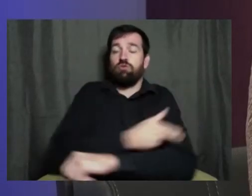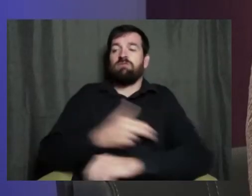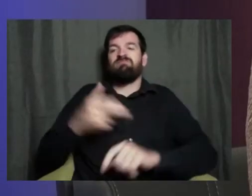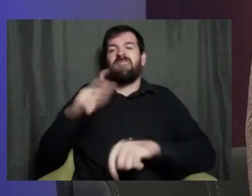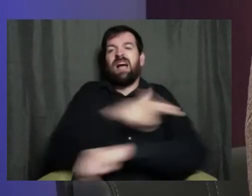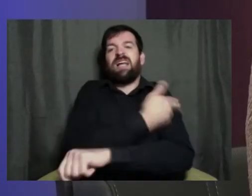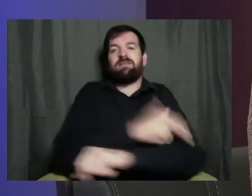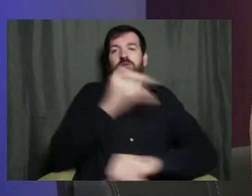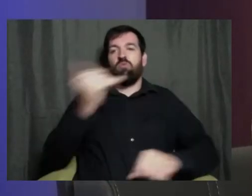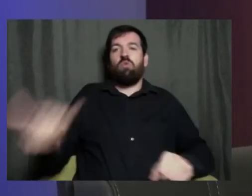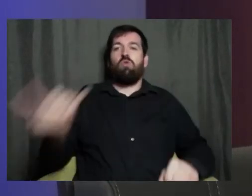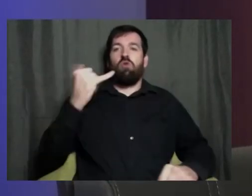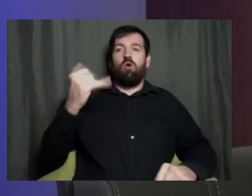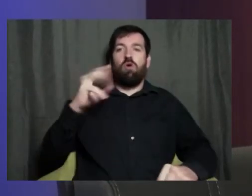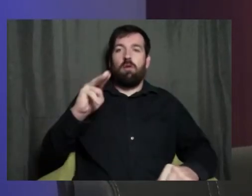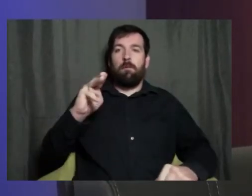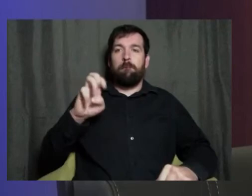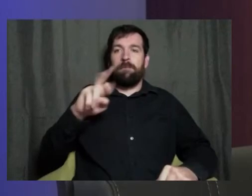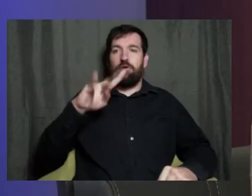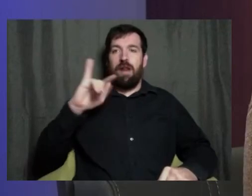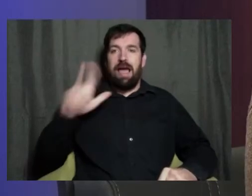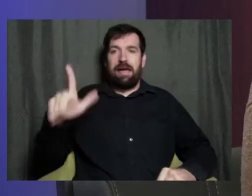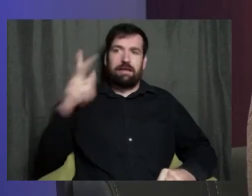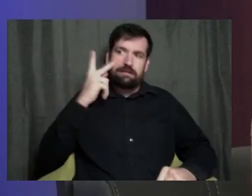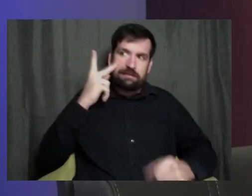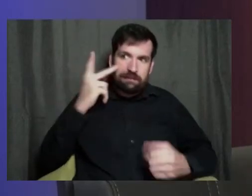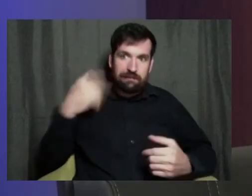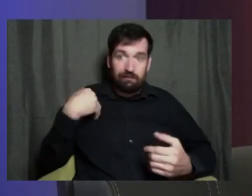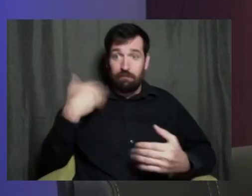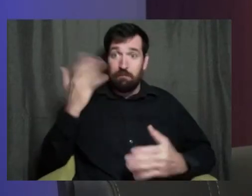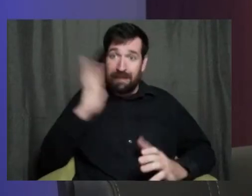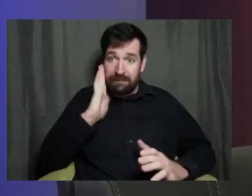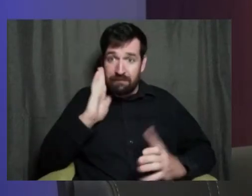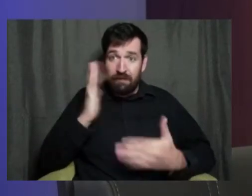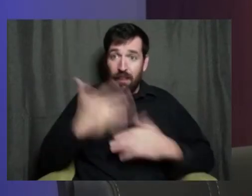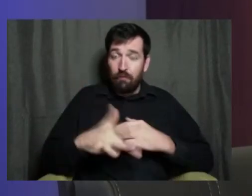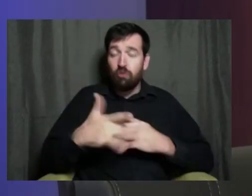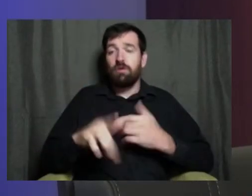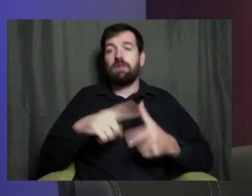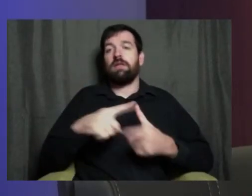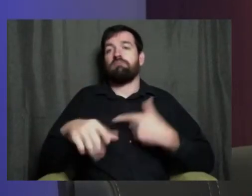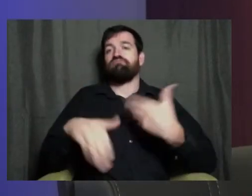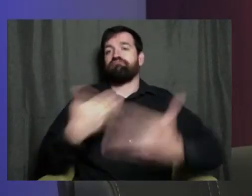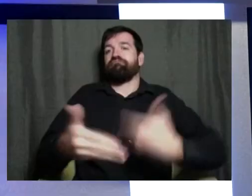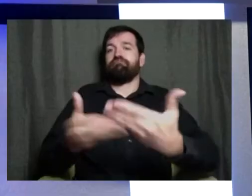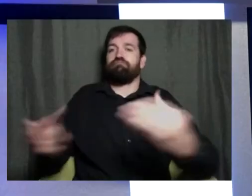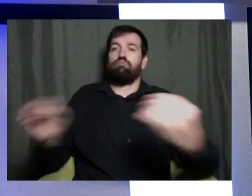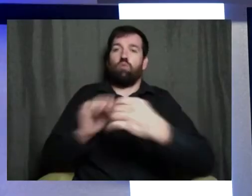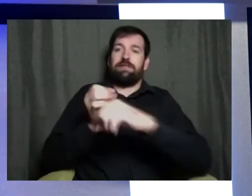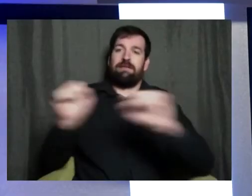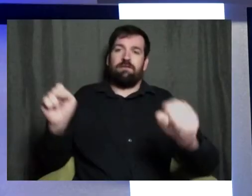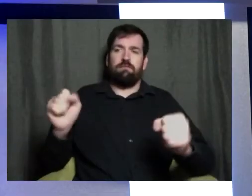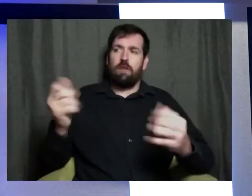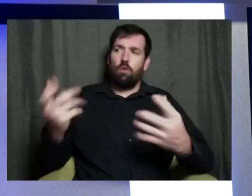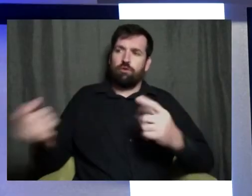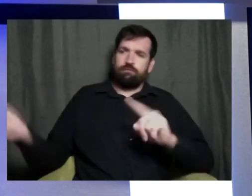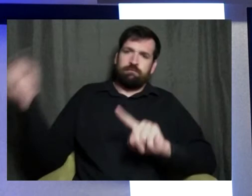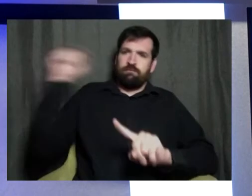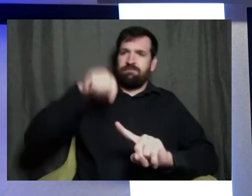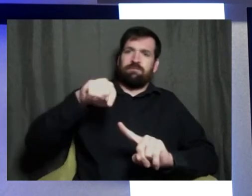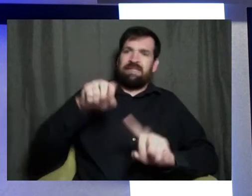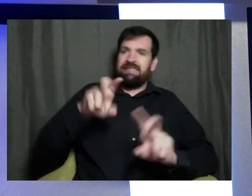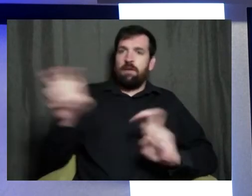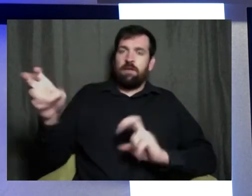screening to see if we have beds available, and if so, get the process going of getting them to an even safer place. I just wanted to circle back to this topic. It's just so